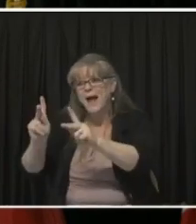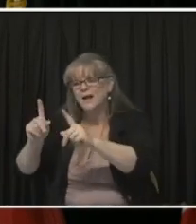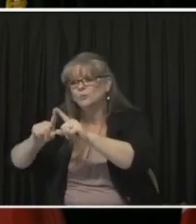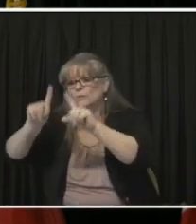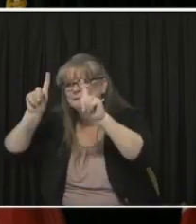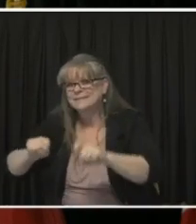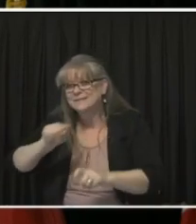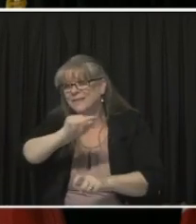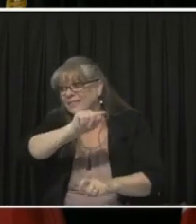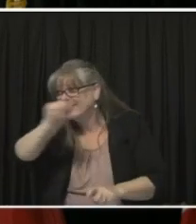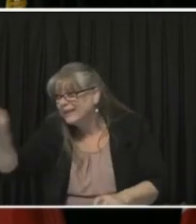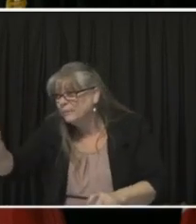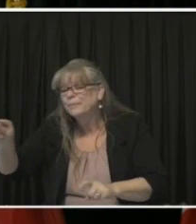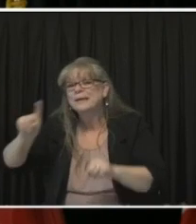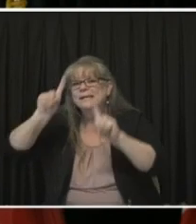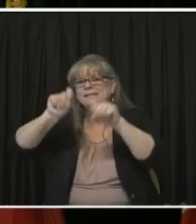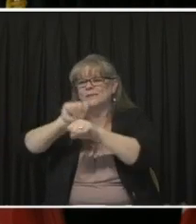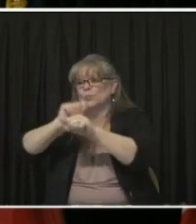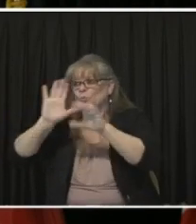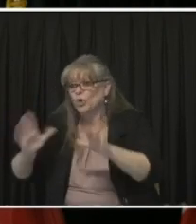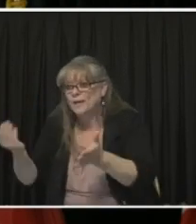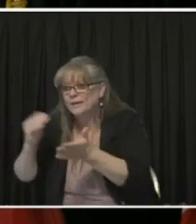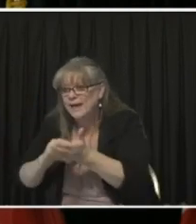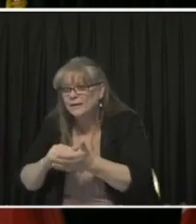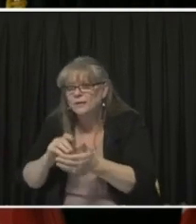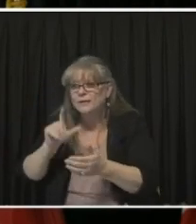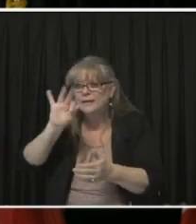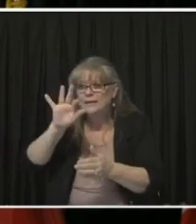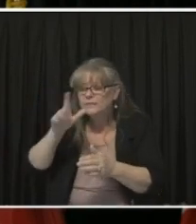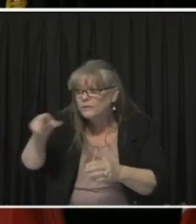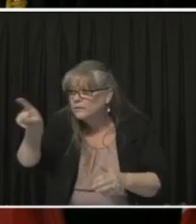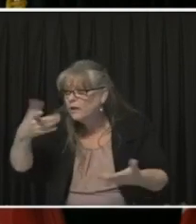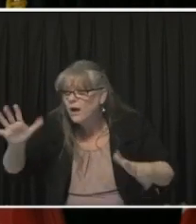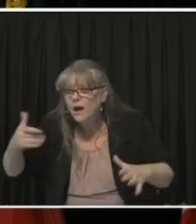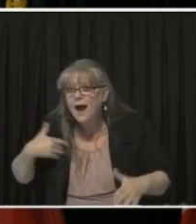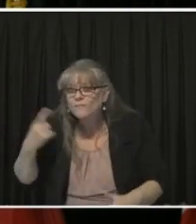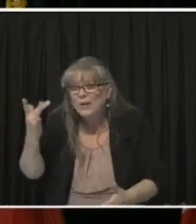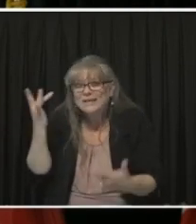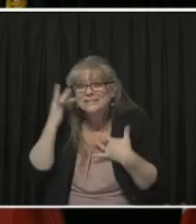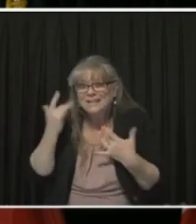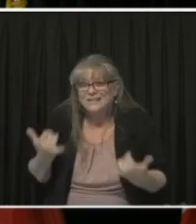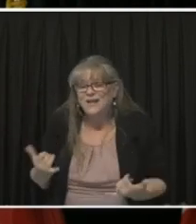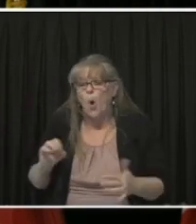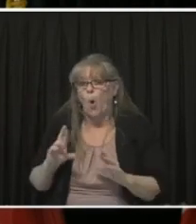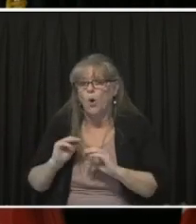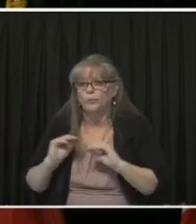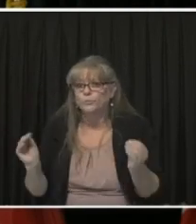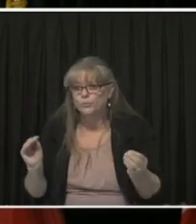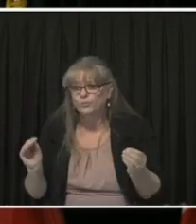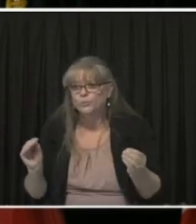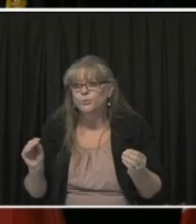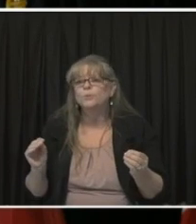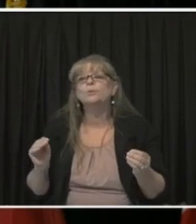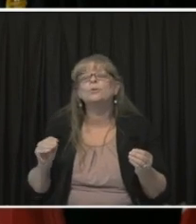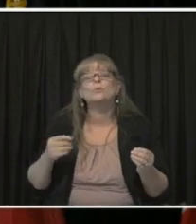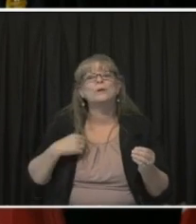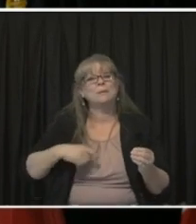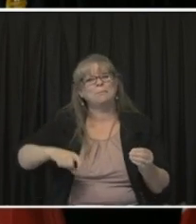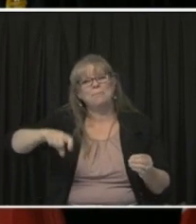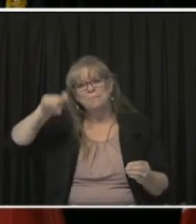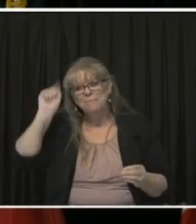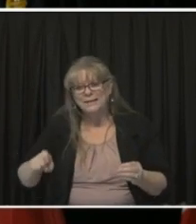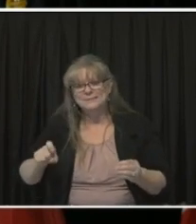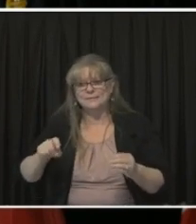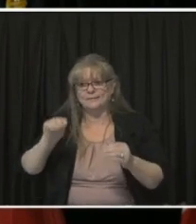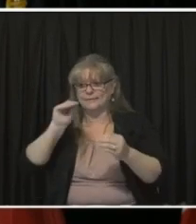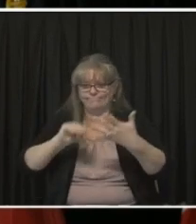see if they might be contagious and asymptomatic. So that's one of the most important things that we can do and are doing. We also implemented some of the